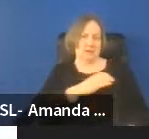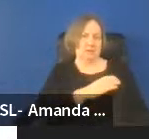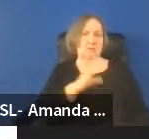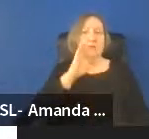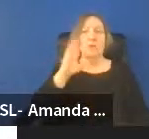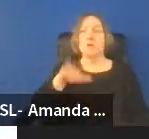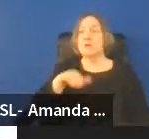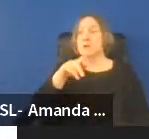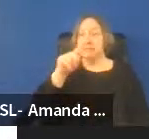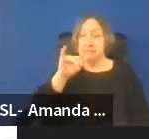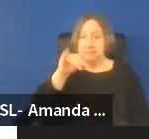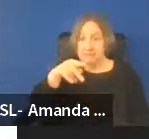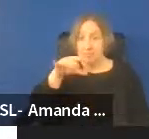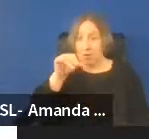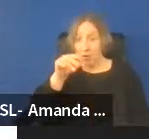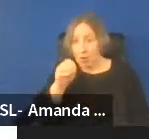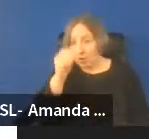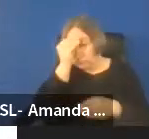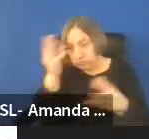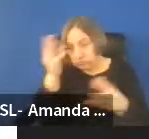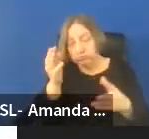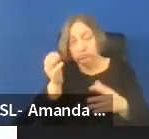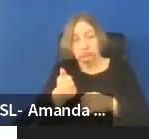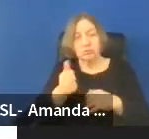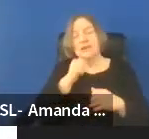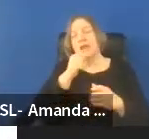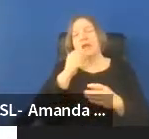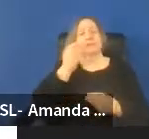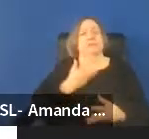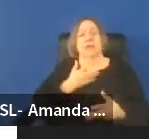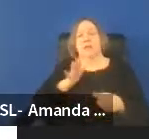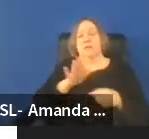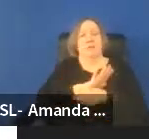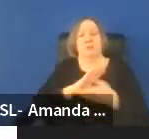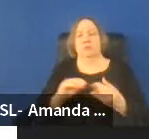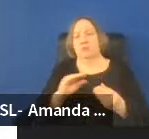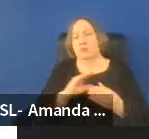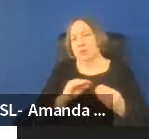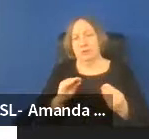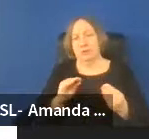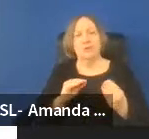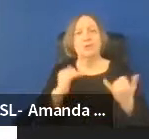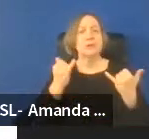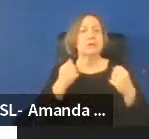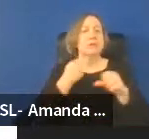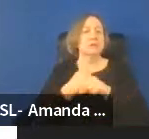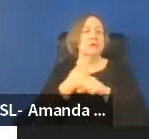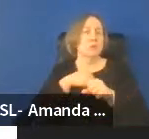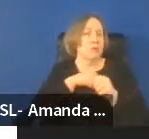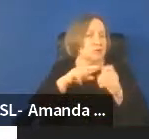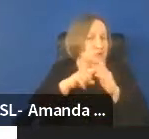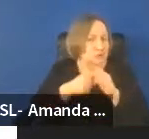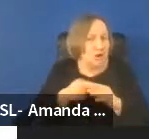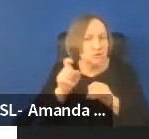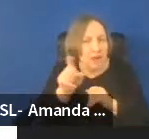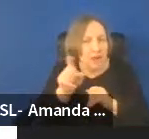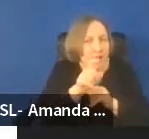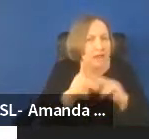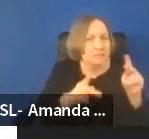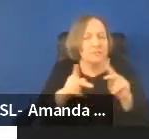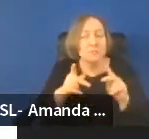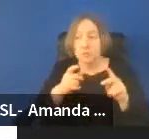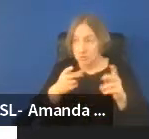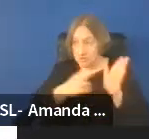data by itself doesn't tell us the whole story. So this year, we have started to ask those who sign